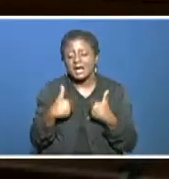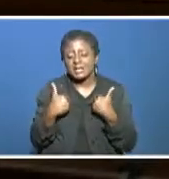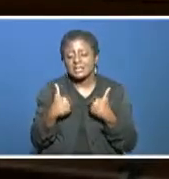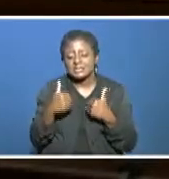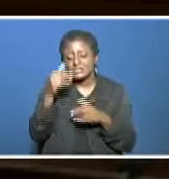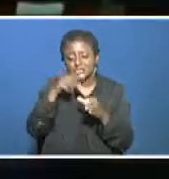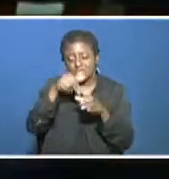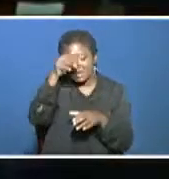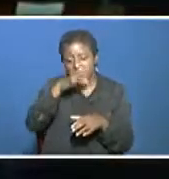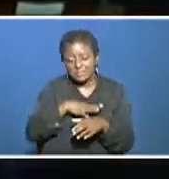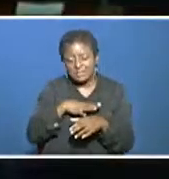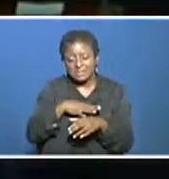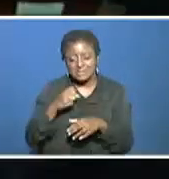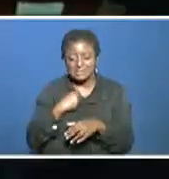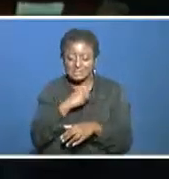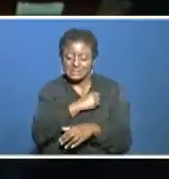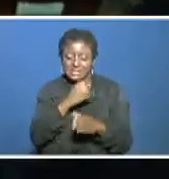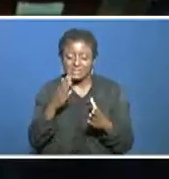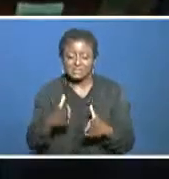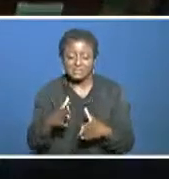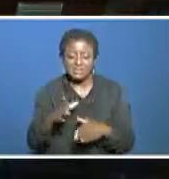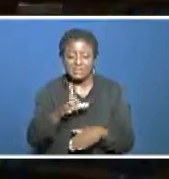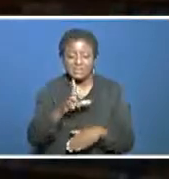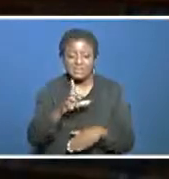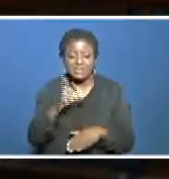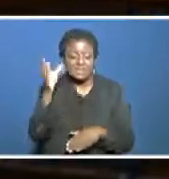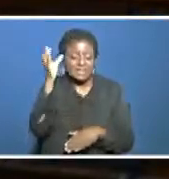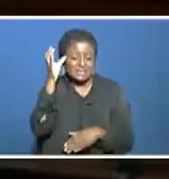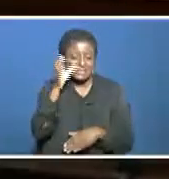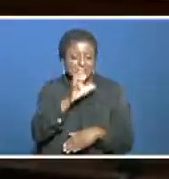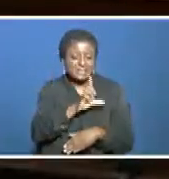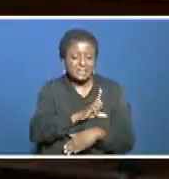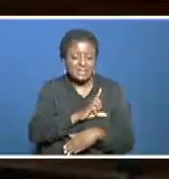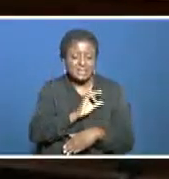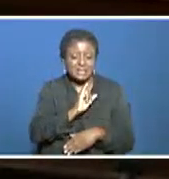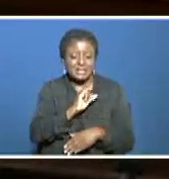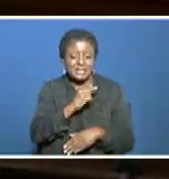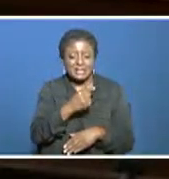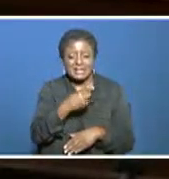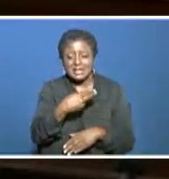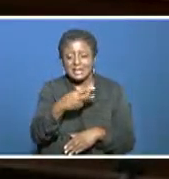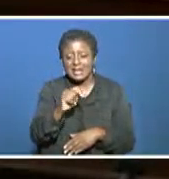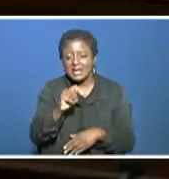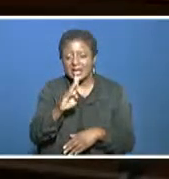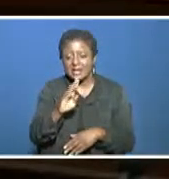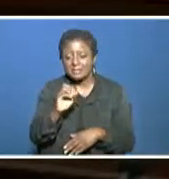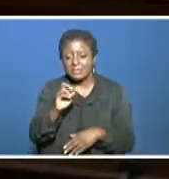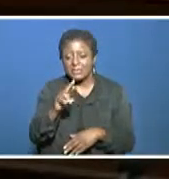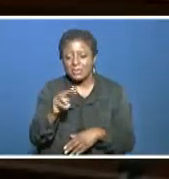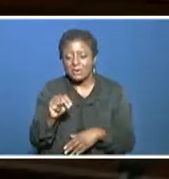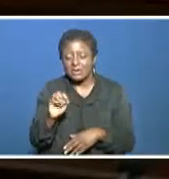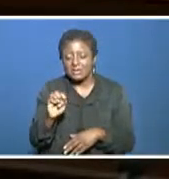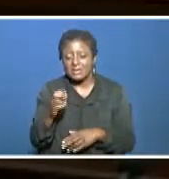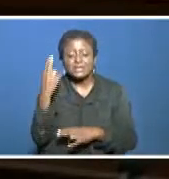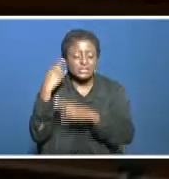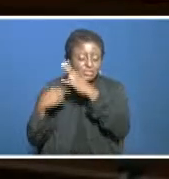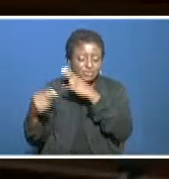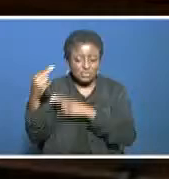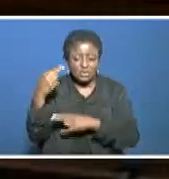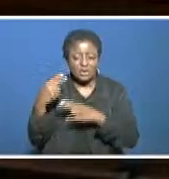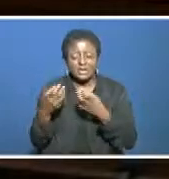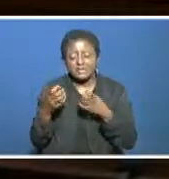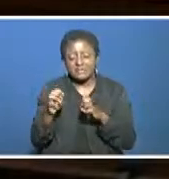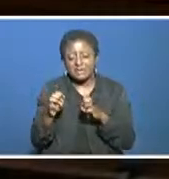Senator the Honorable Quinton Lightburn, was an historic event which brought vibrancy and